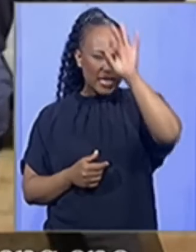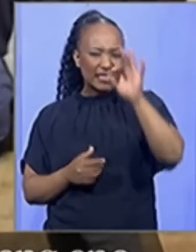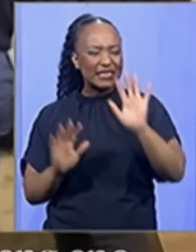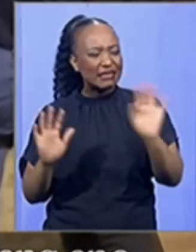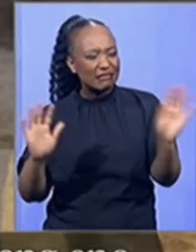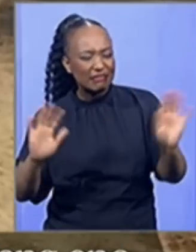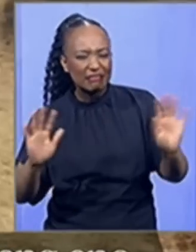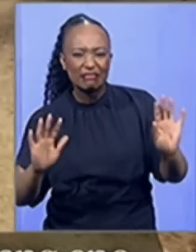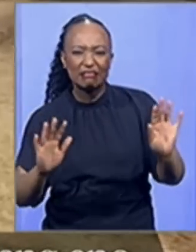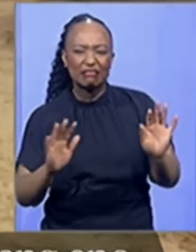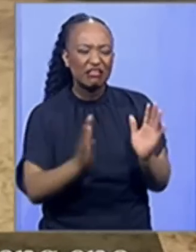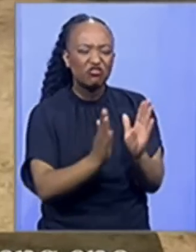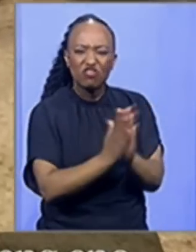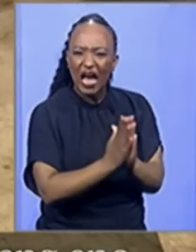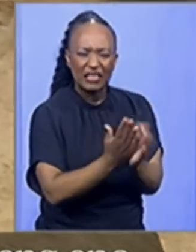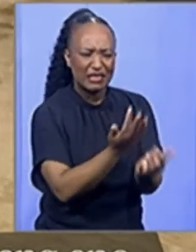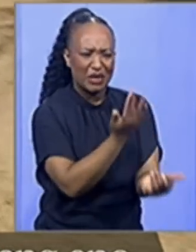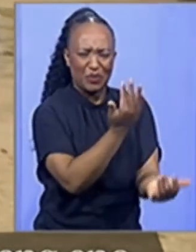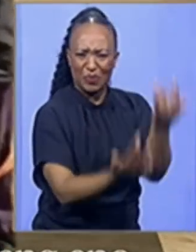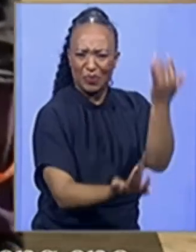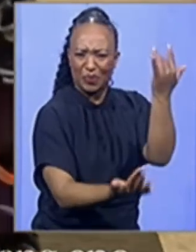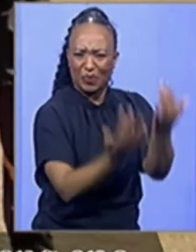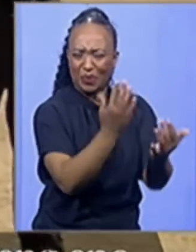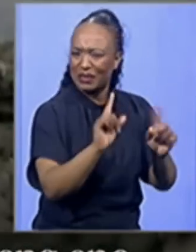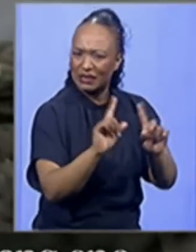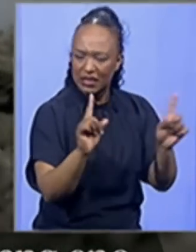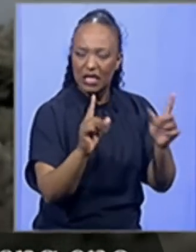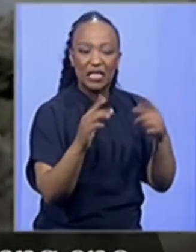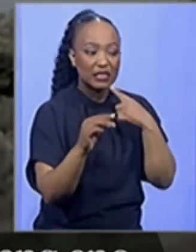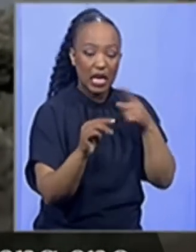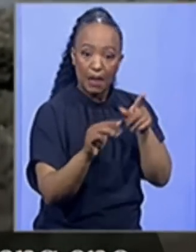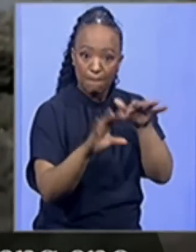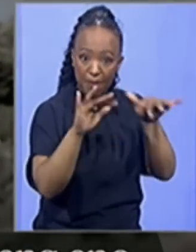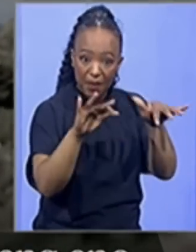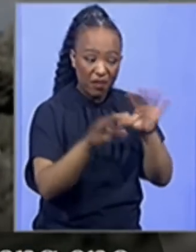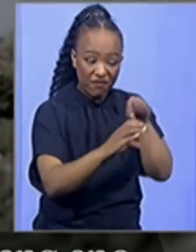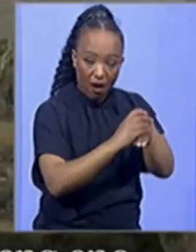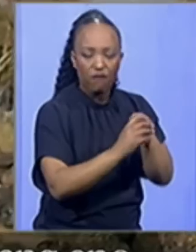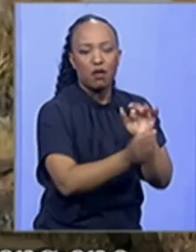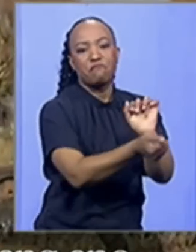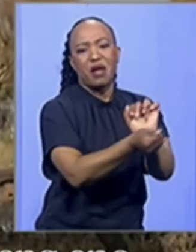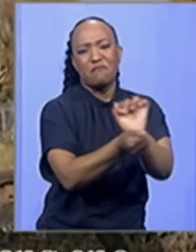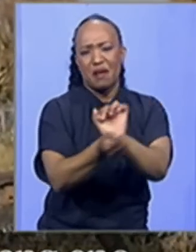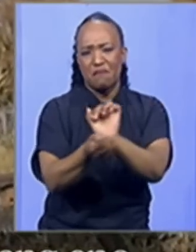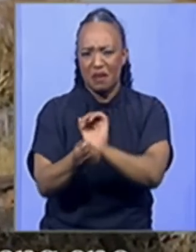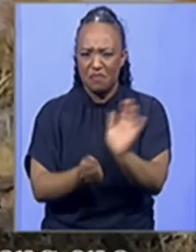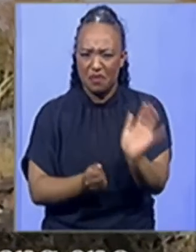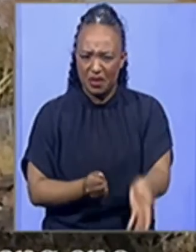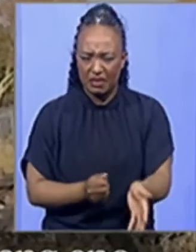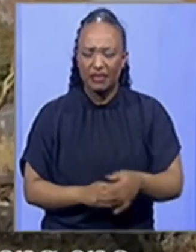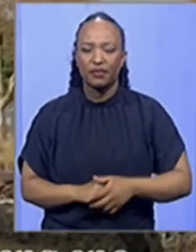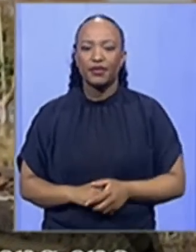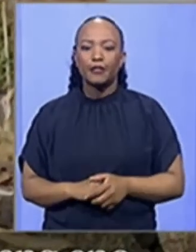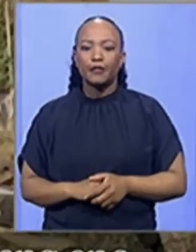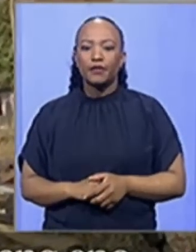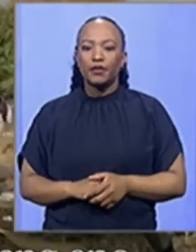kereke le go ikana gore ba tla tshwara babelaelwa. To believe here this crime